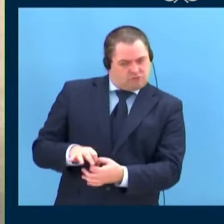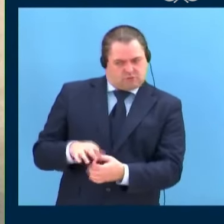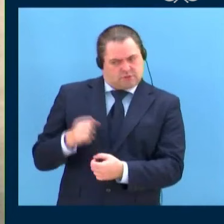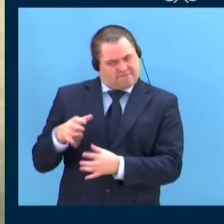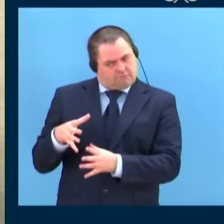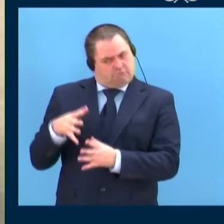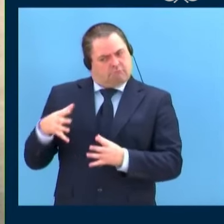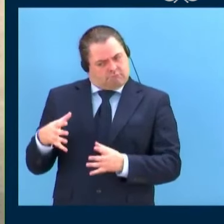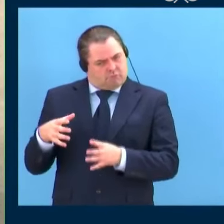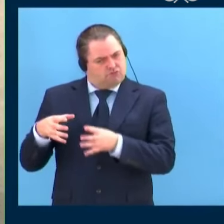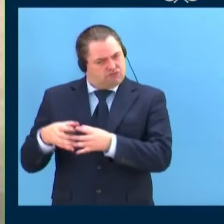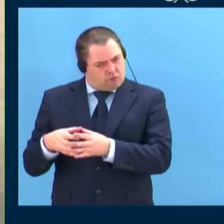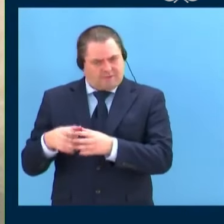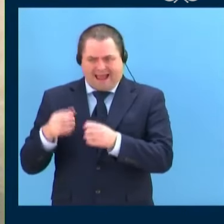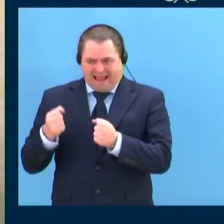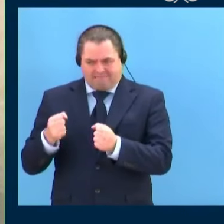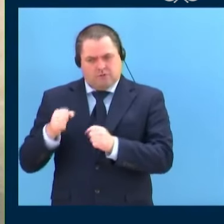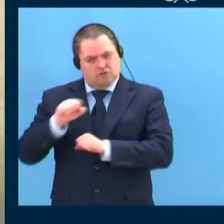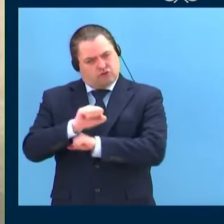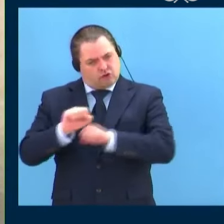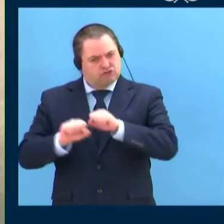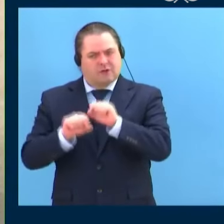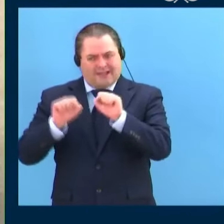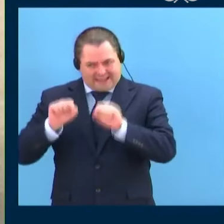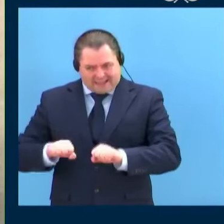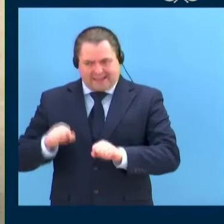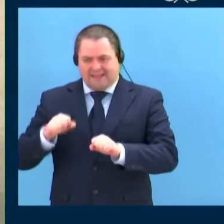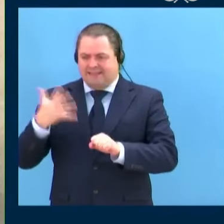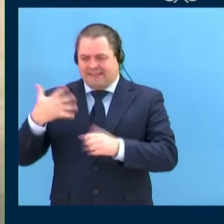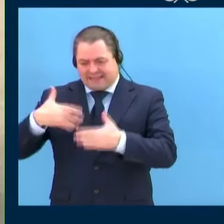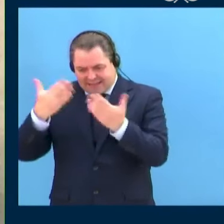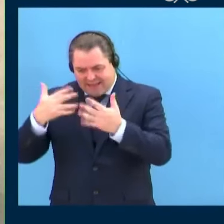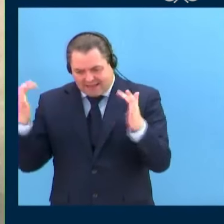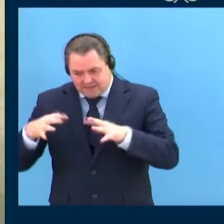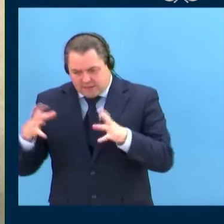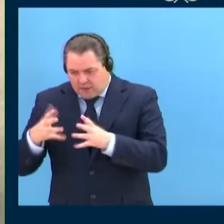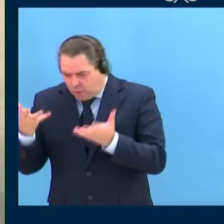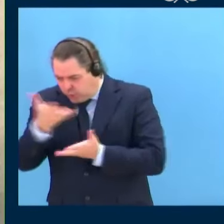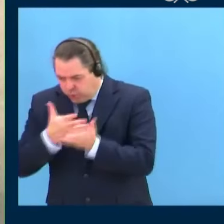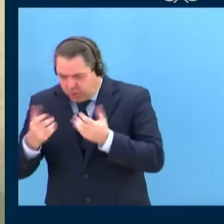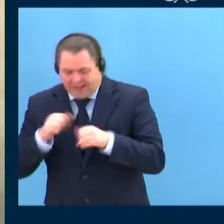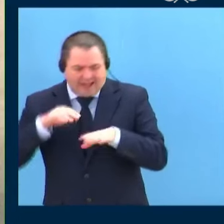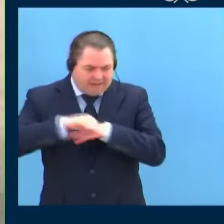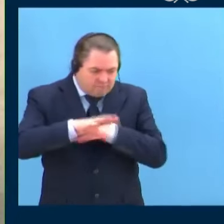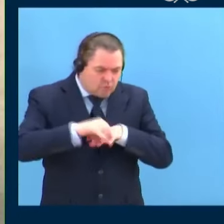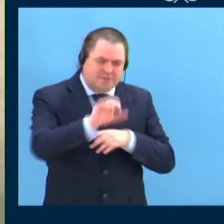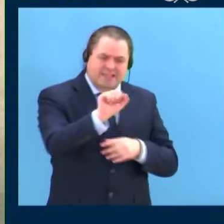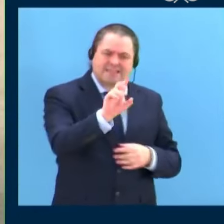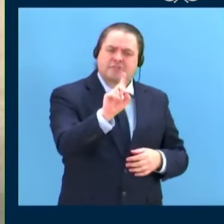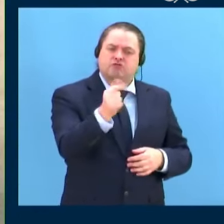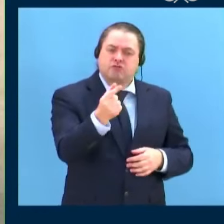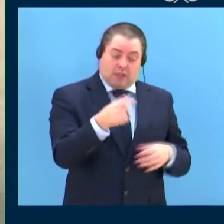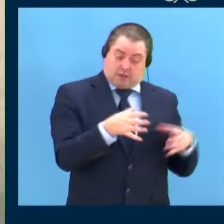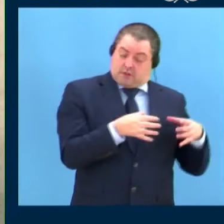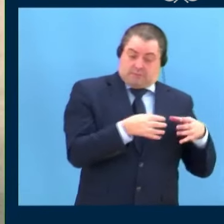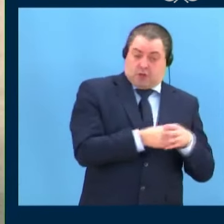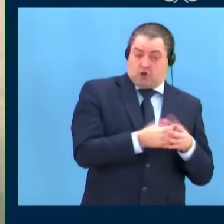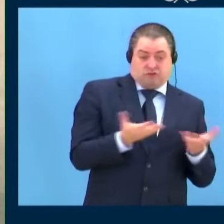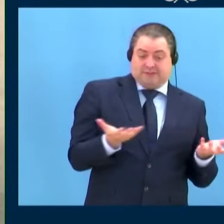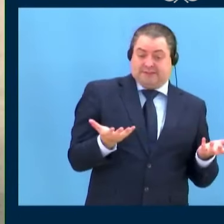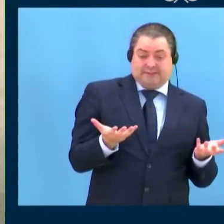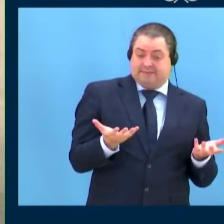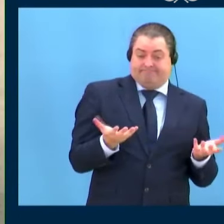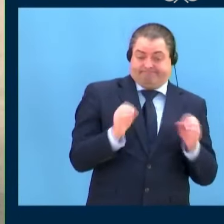the high-level political forum on the SDGs. Minorities do not constitute a major group,